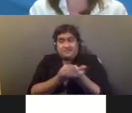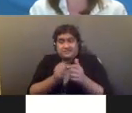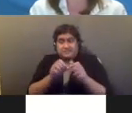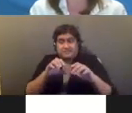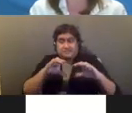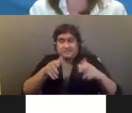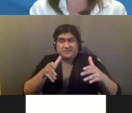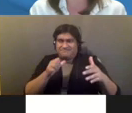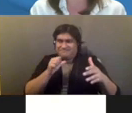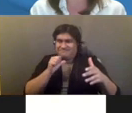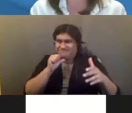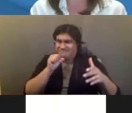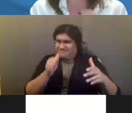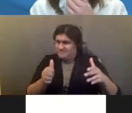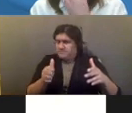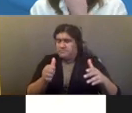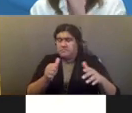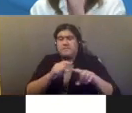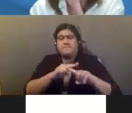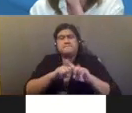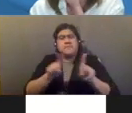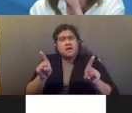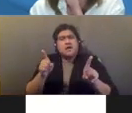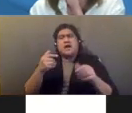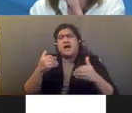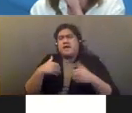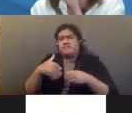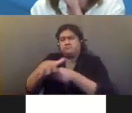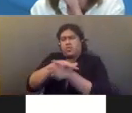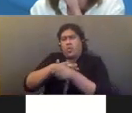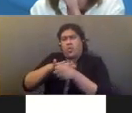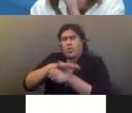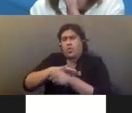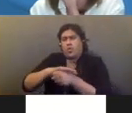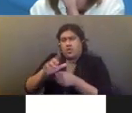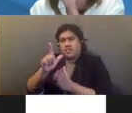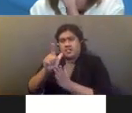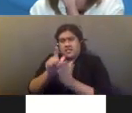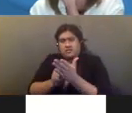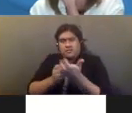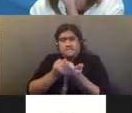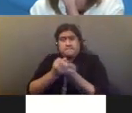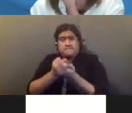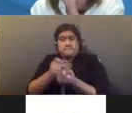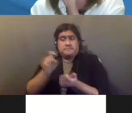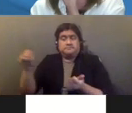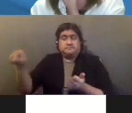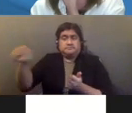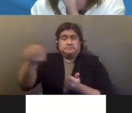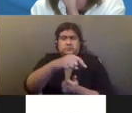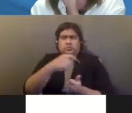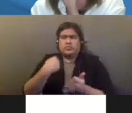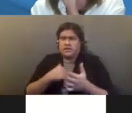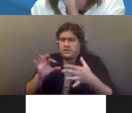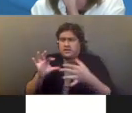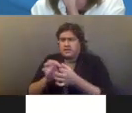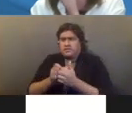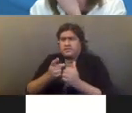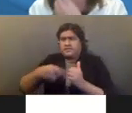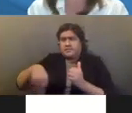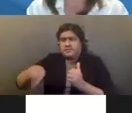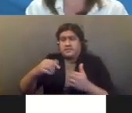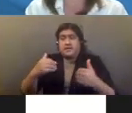legal advocates in the community. There's an organization that you may know of called Trans Family Support Services in San